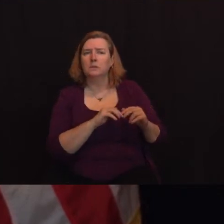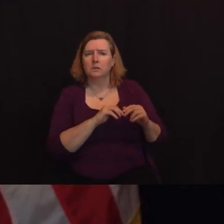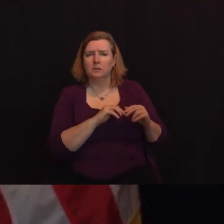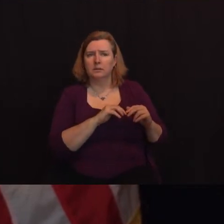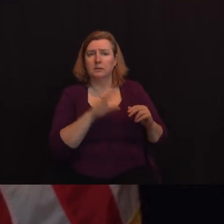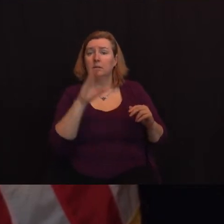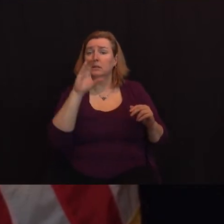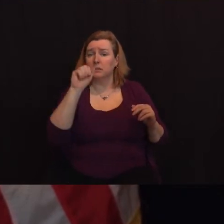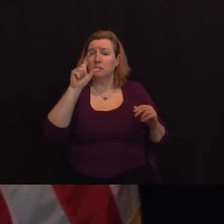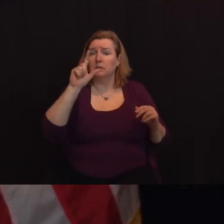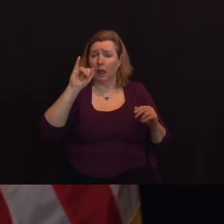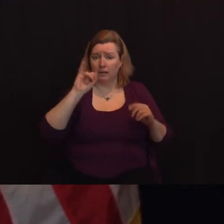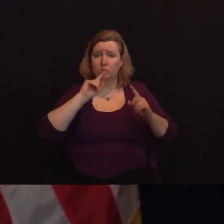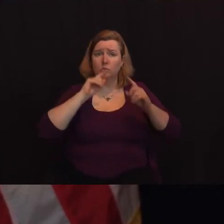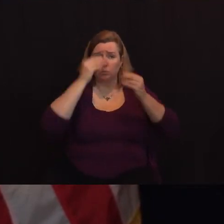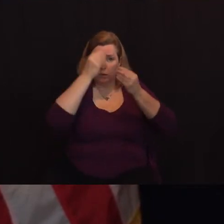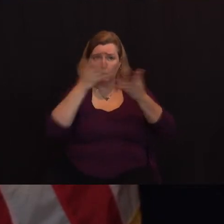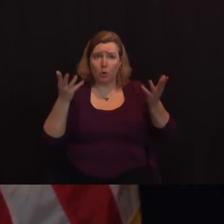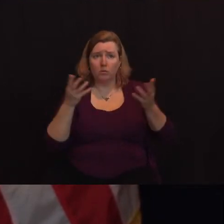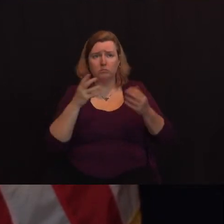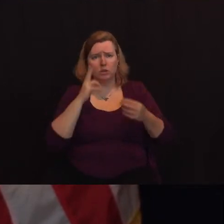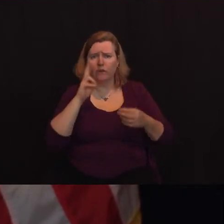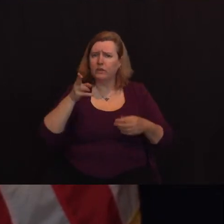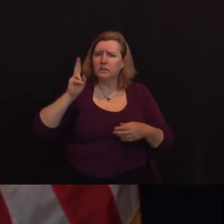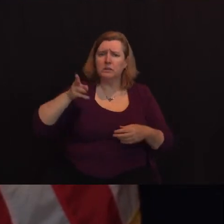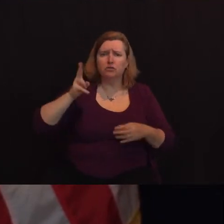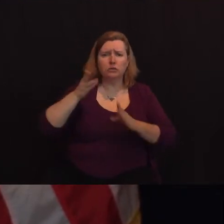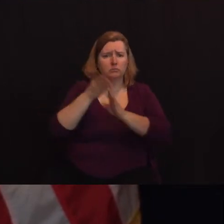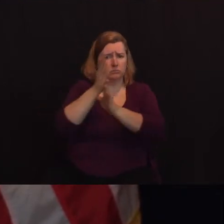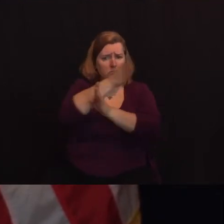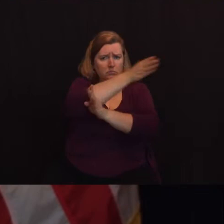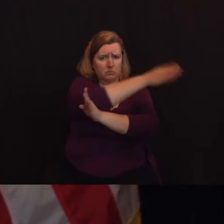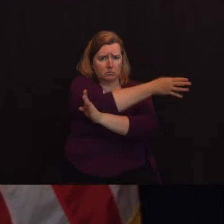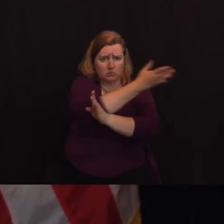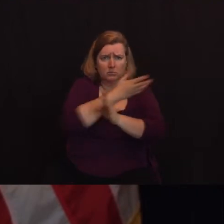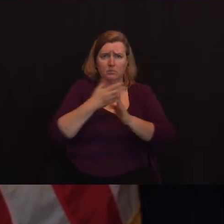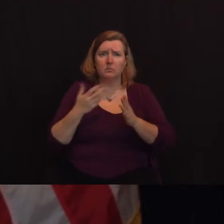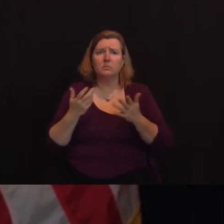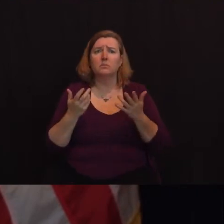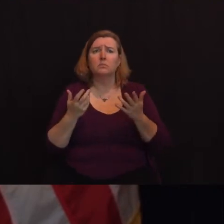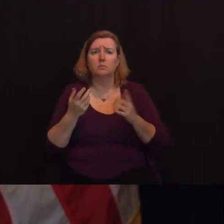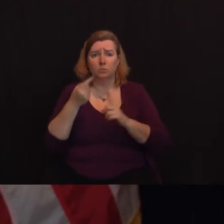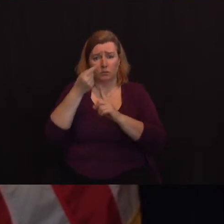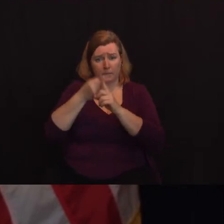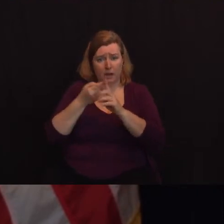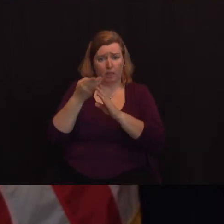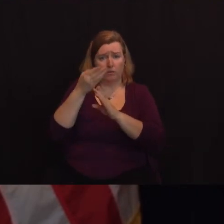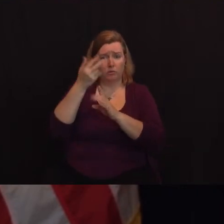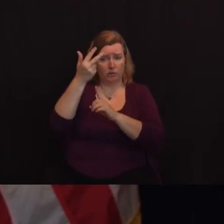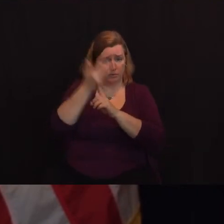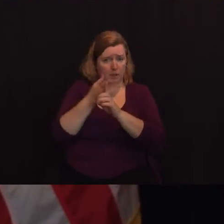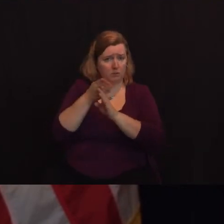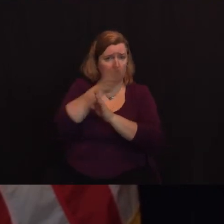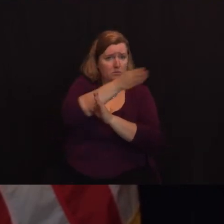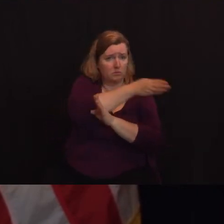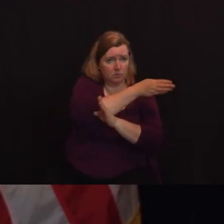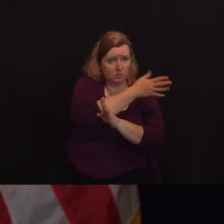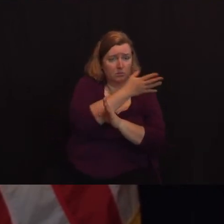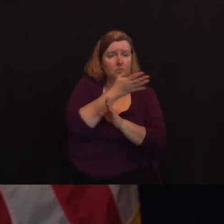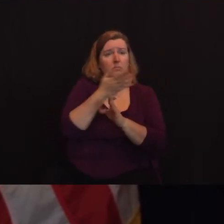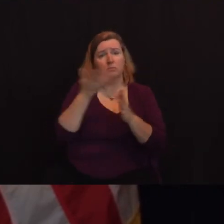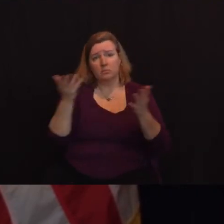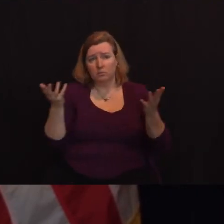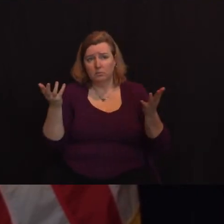looking at the historical data, over time, as well. That's how we came up with like the different cutoffs that we did. So,